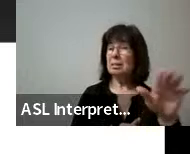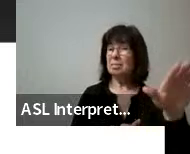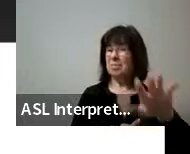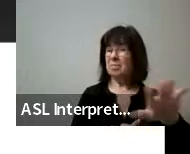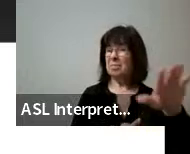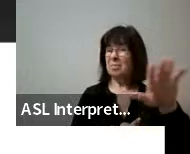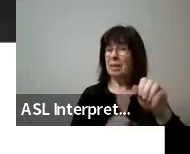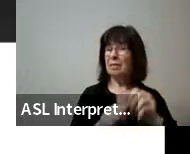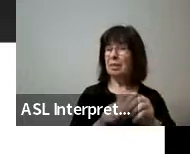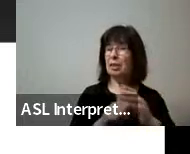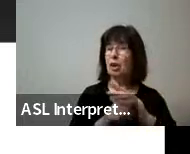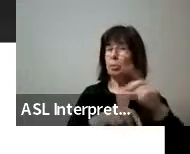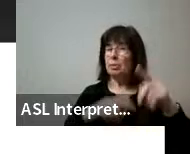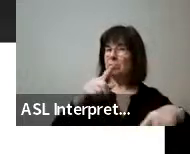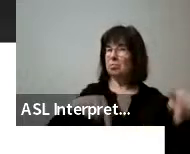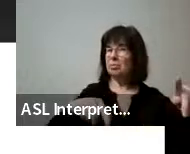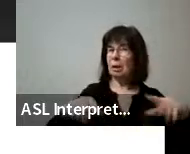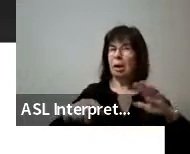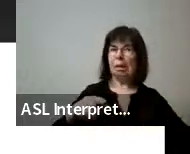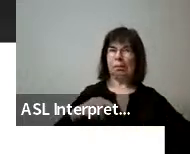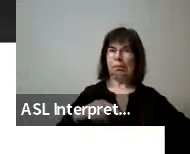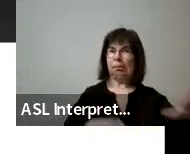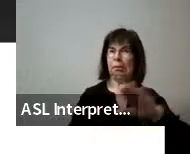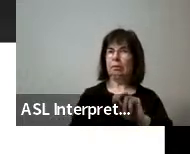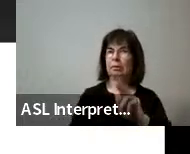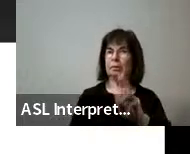across the U.S.